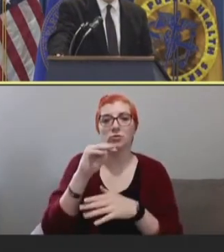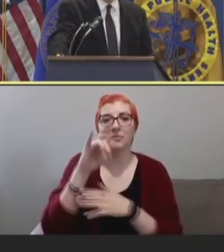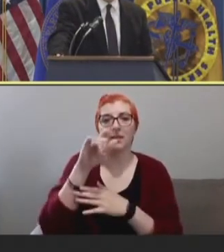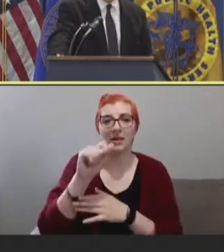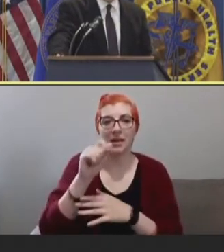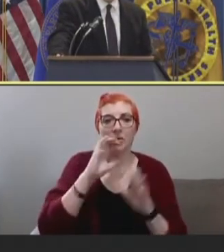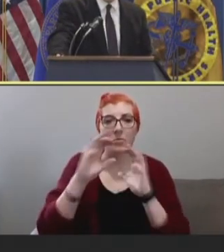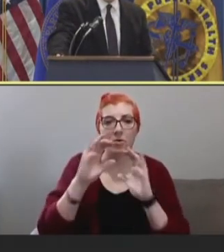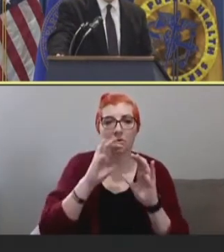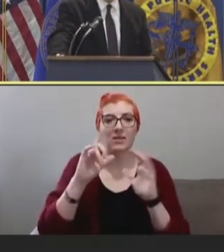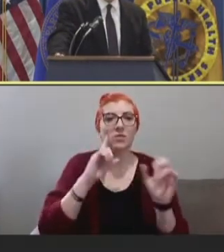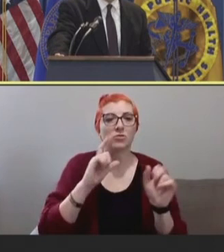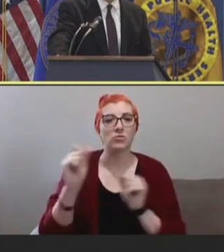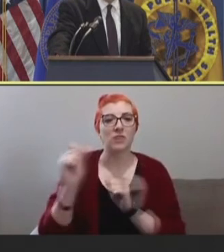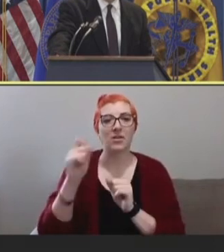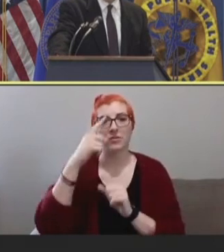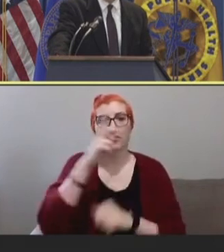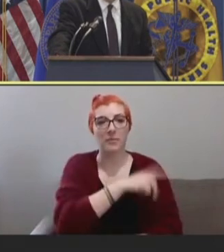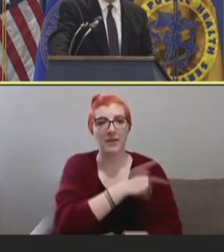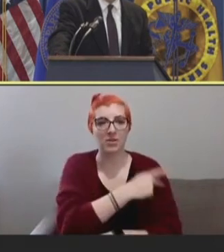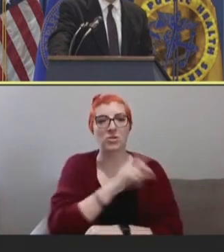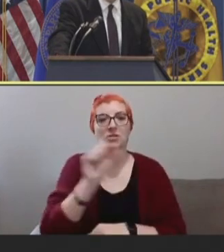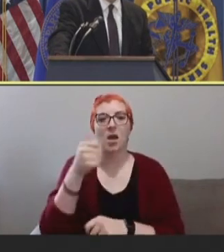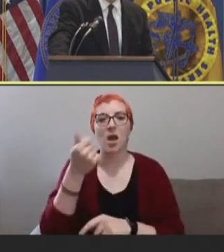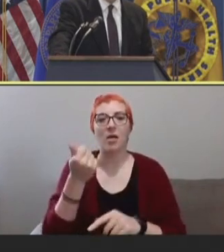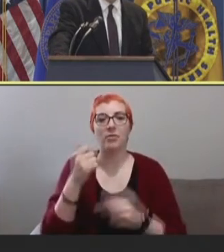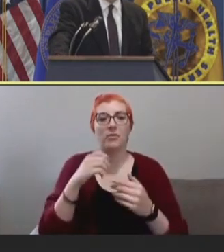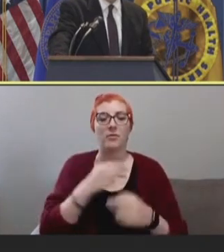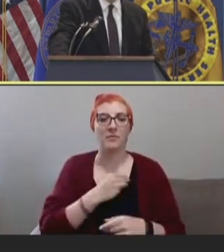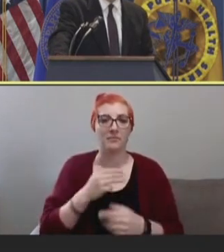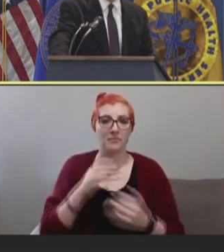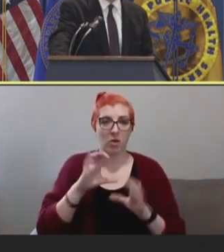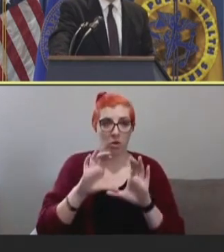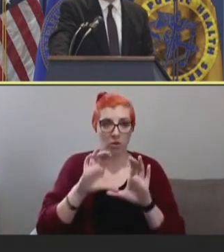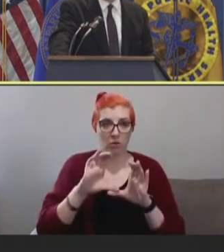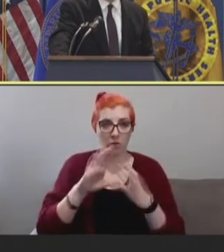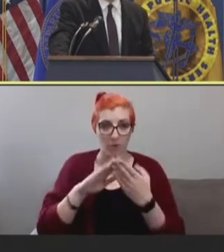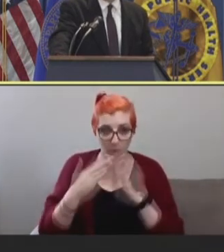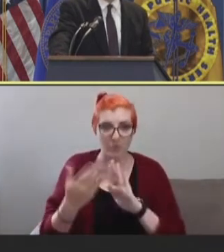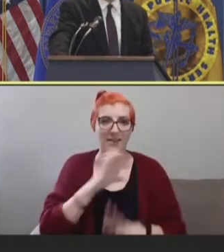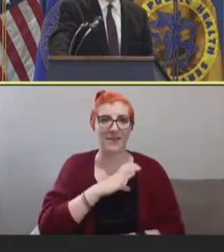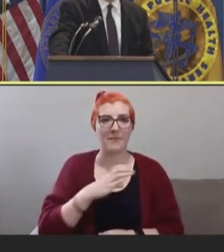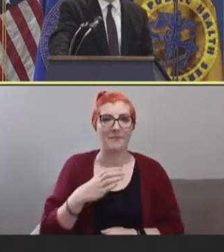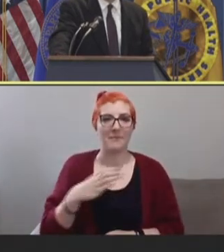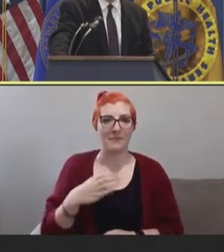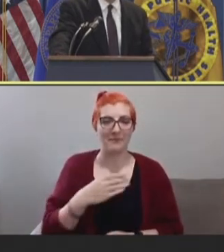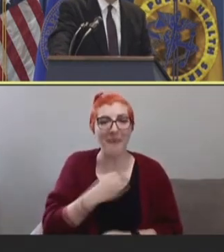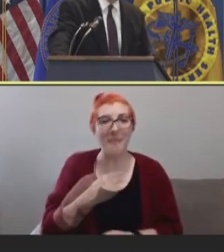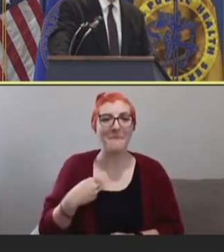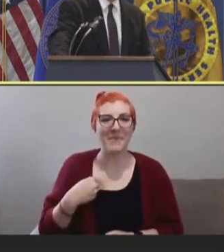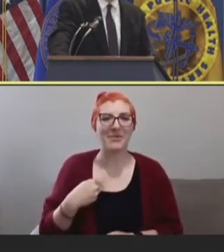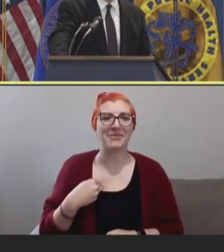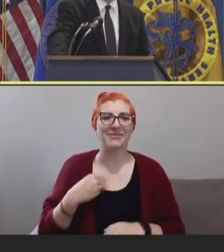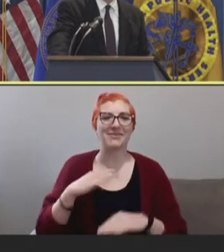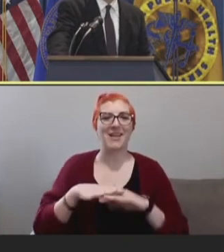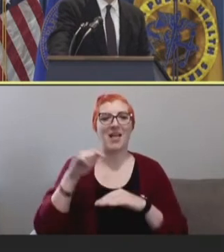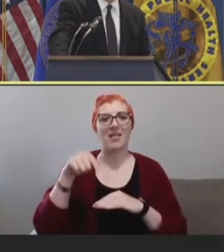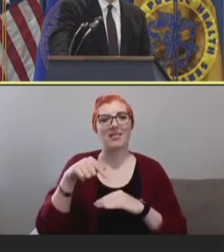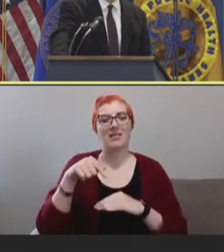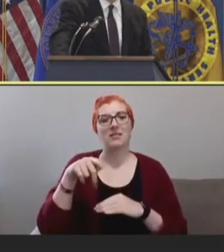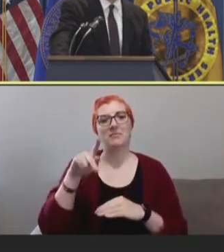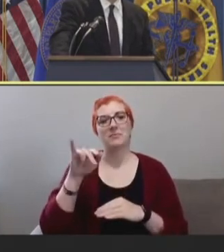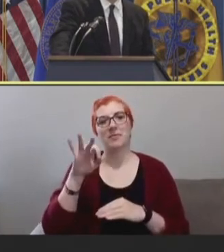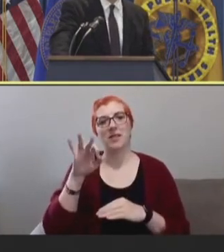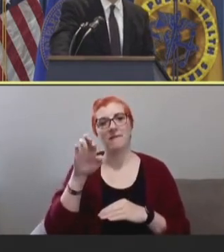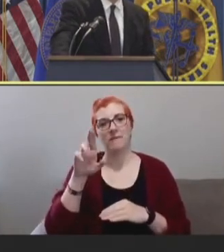platforms, and figure out ways to better leverage social networks to deliver effective messages. Really,